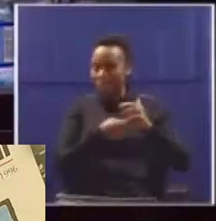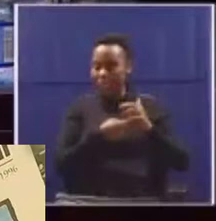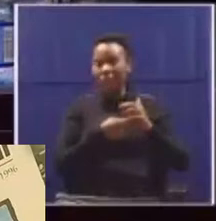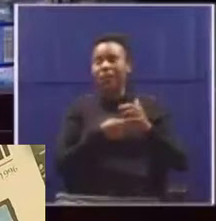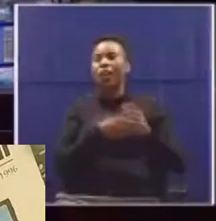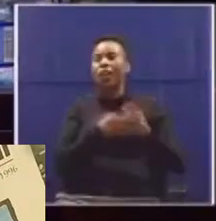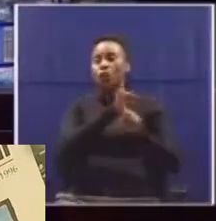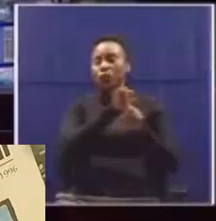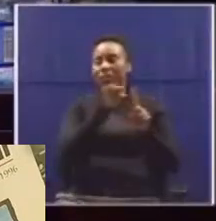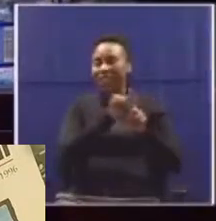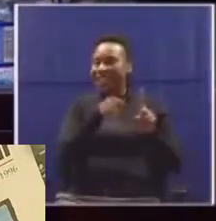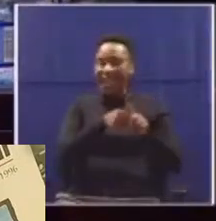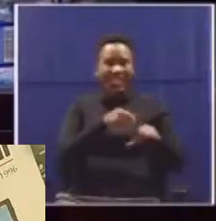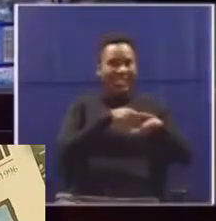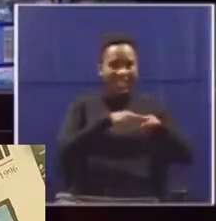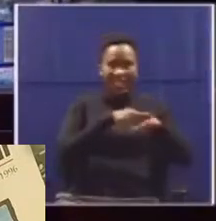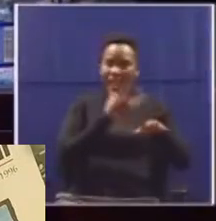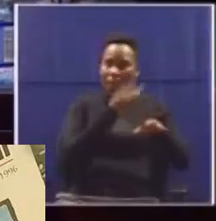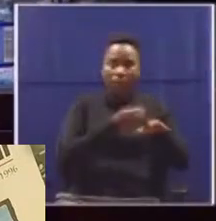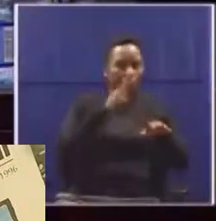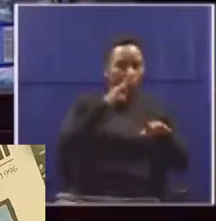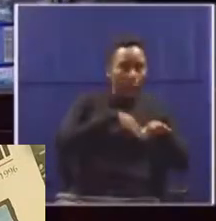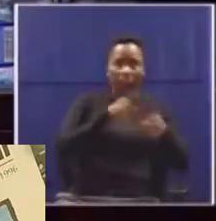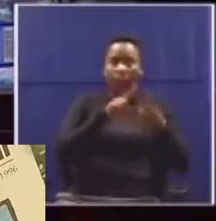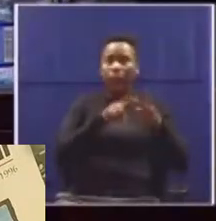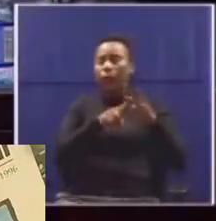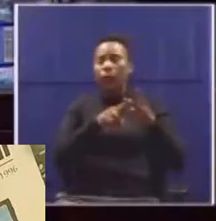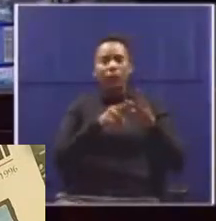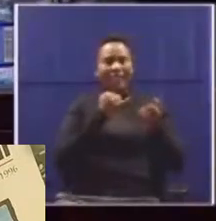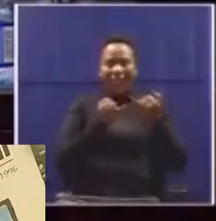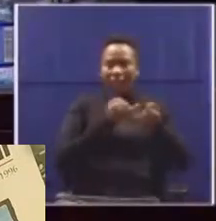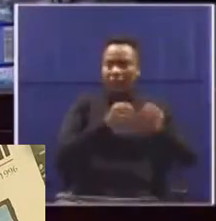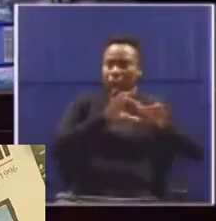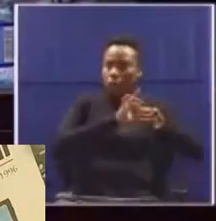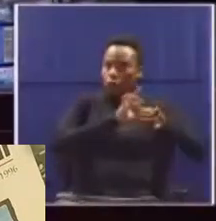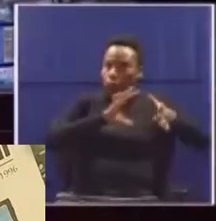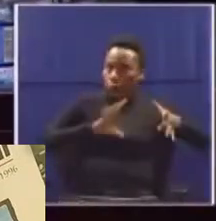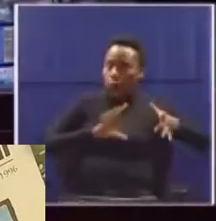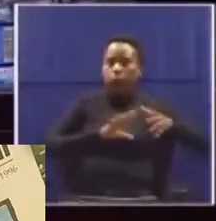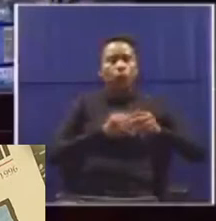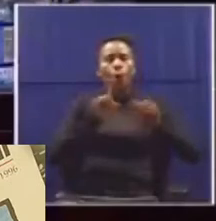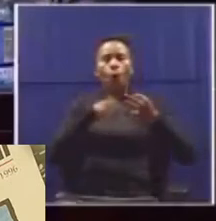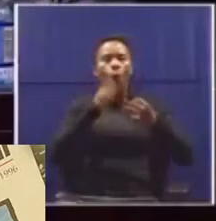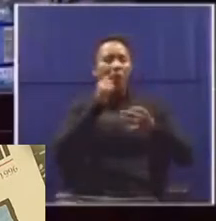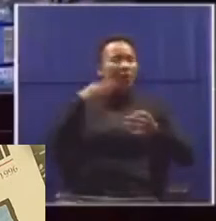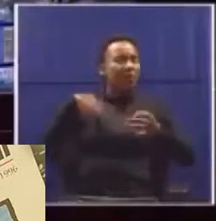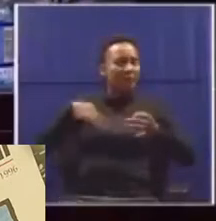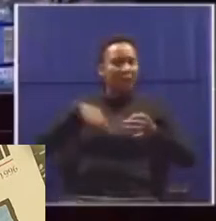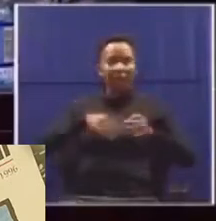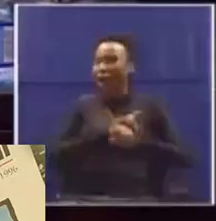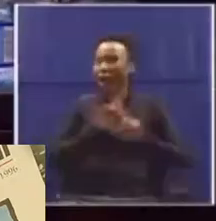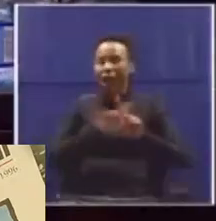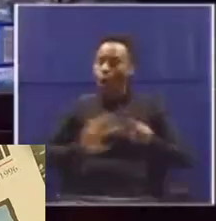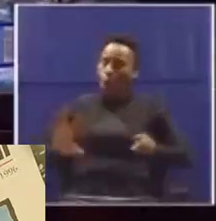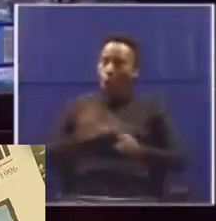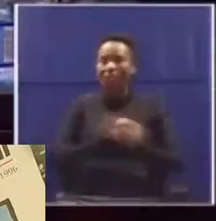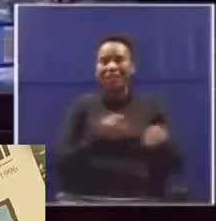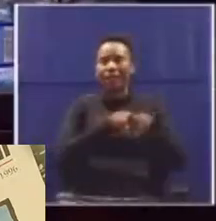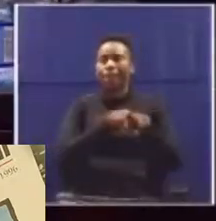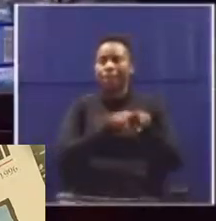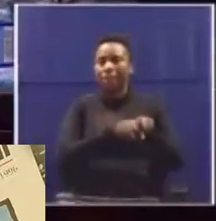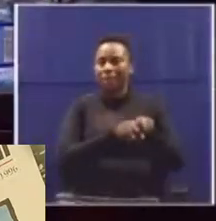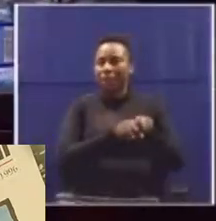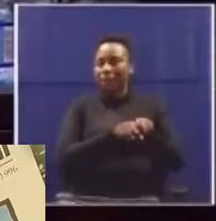that is non-racial non-sector sexist United and prosperous all policy